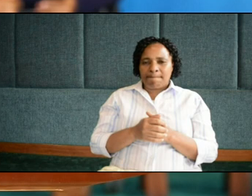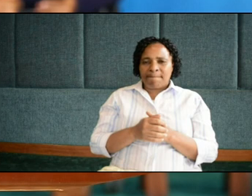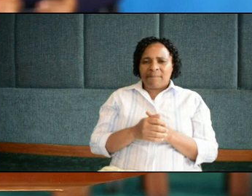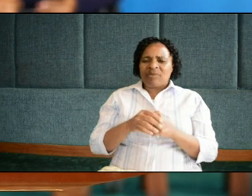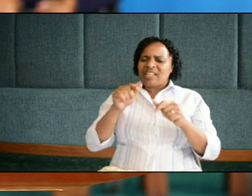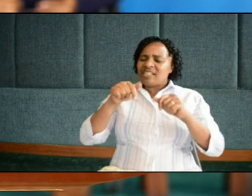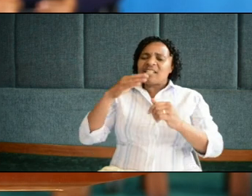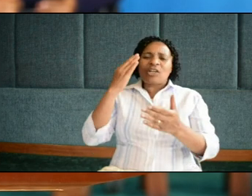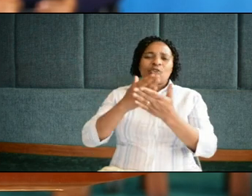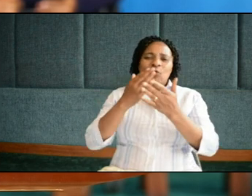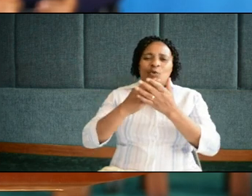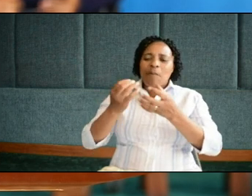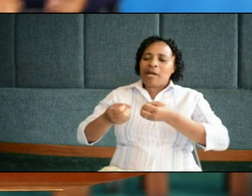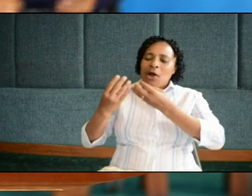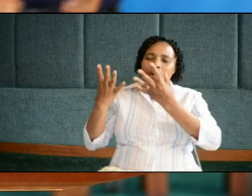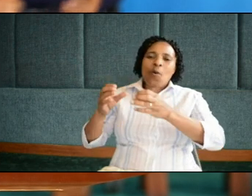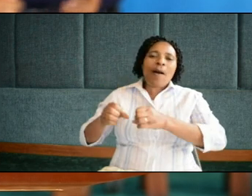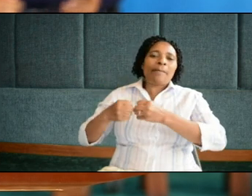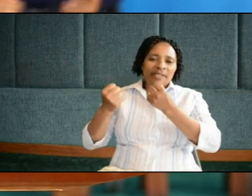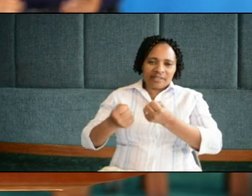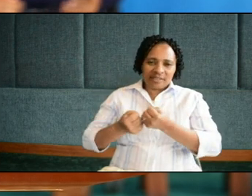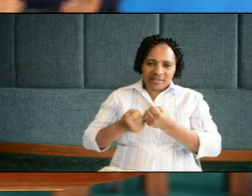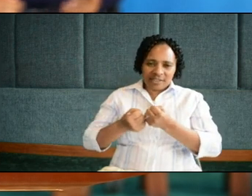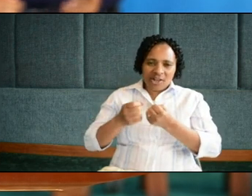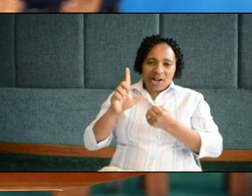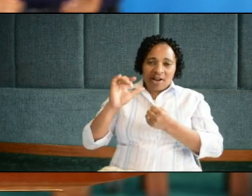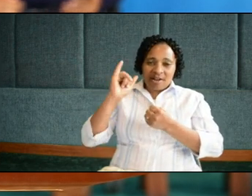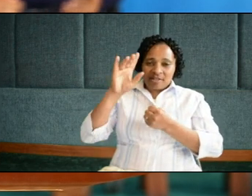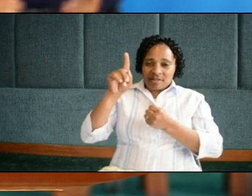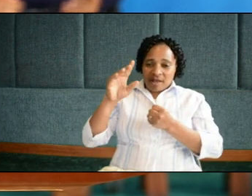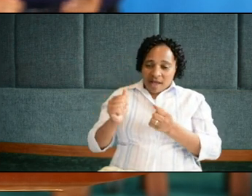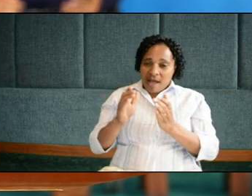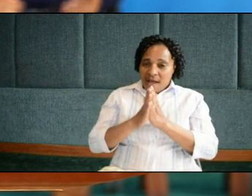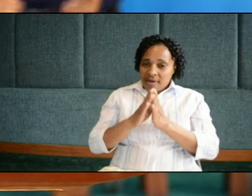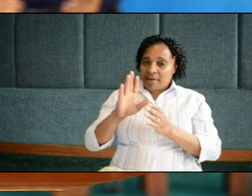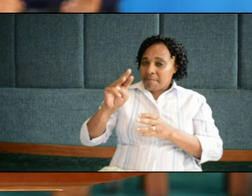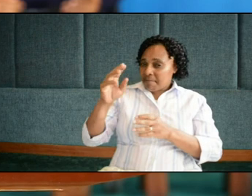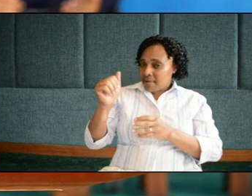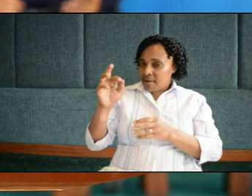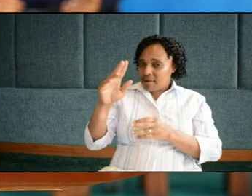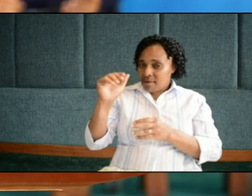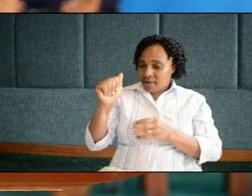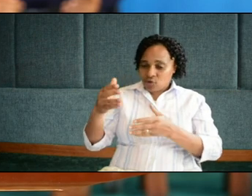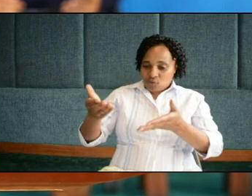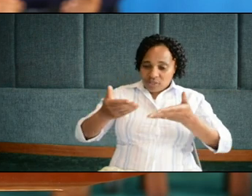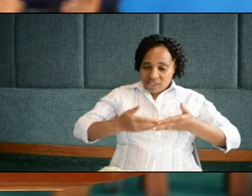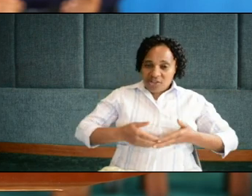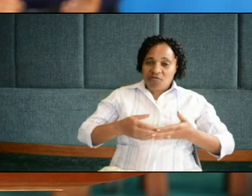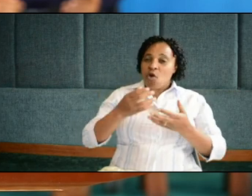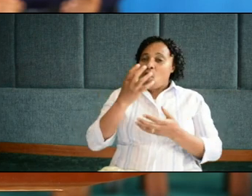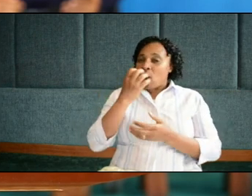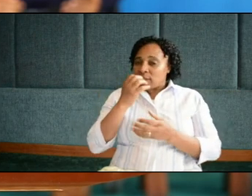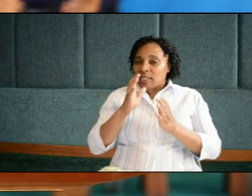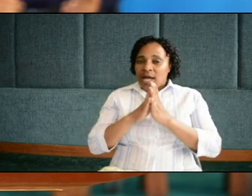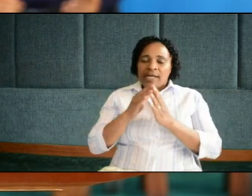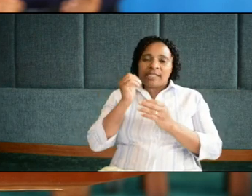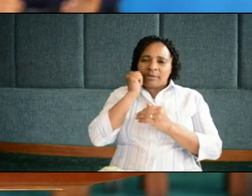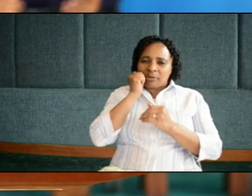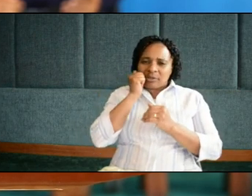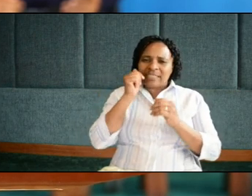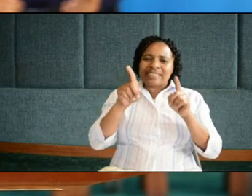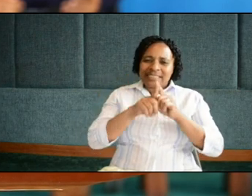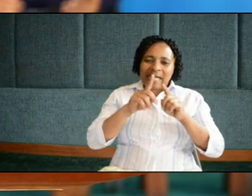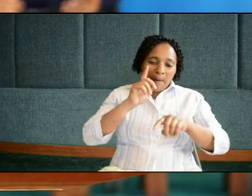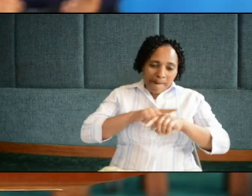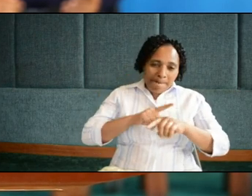It's a true miracle what happened for Rizad and Maria, how they were able to receive the oranges and lemons just as she'd asked